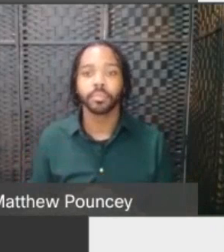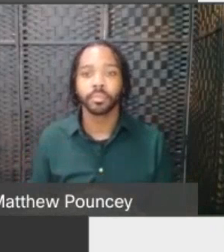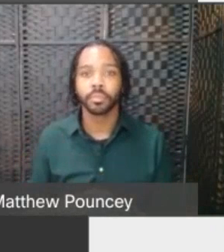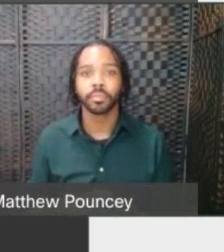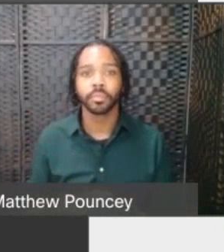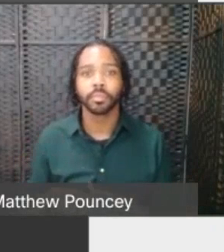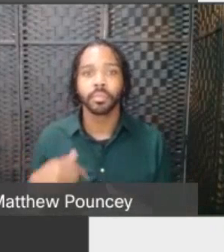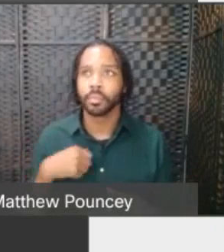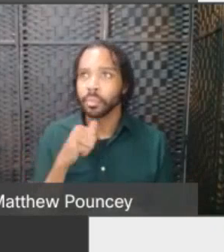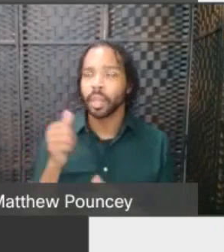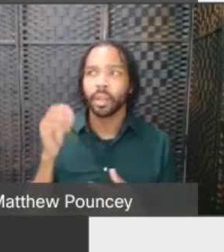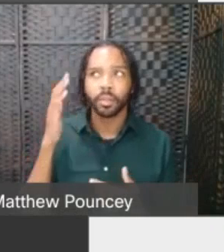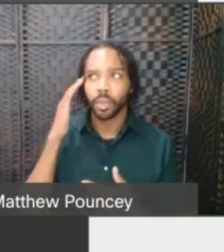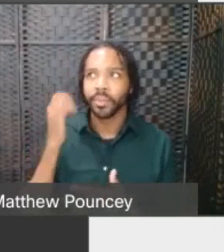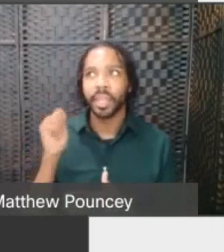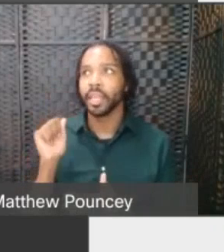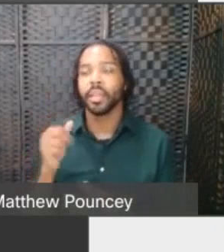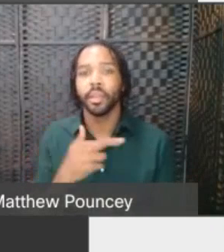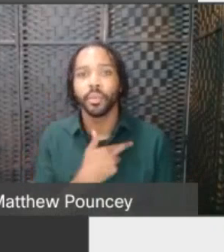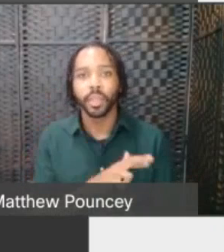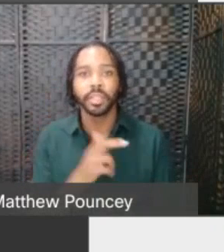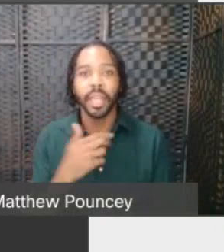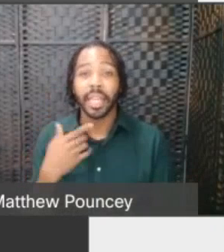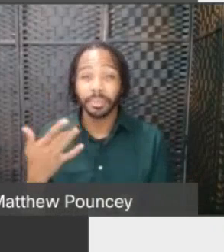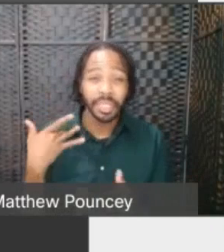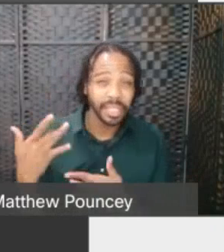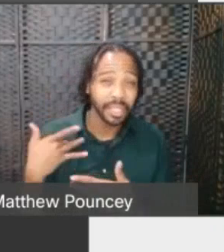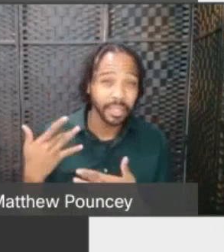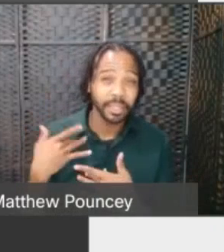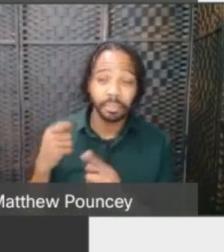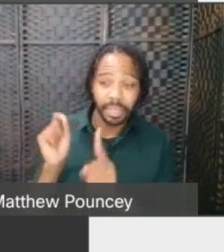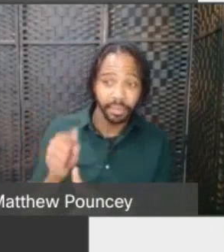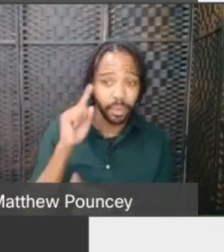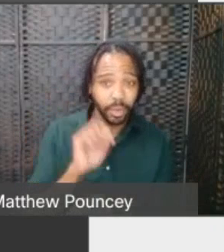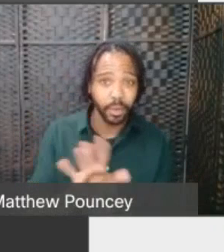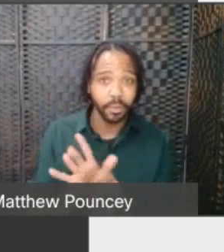not aware of any religions that have specific concerns about a COVID vaccination, but